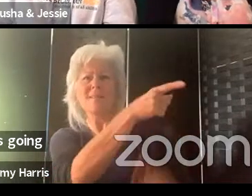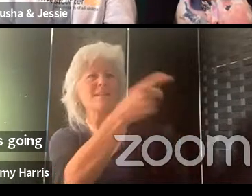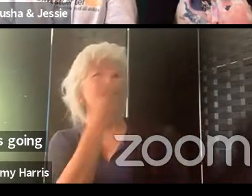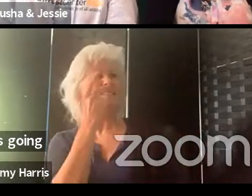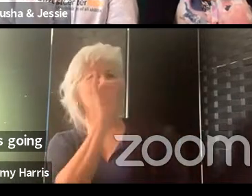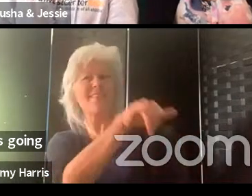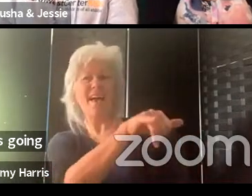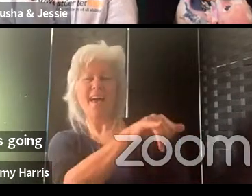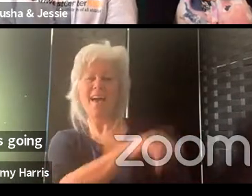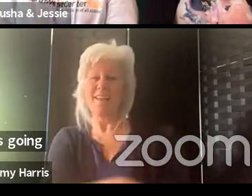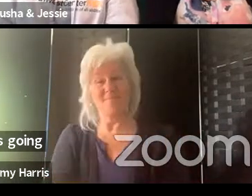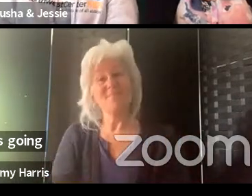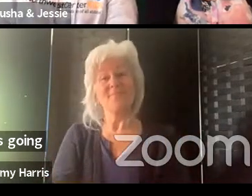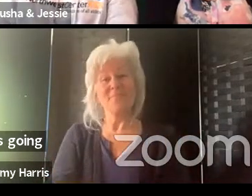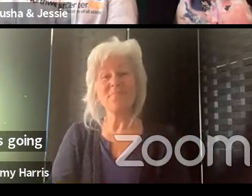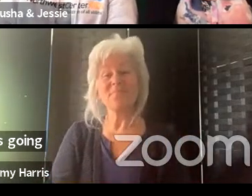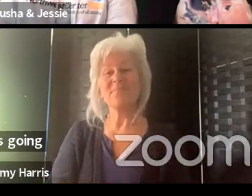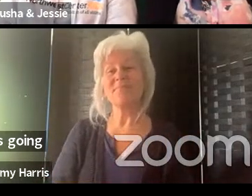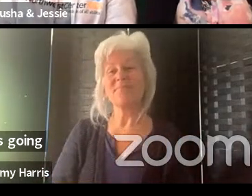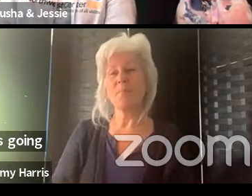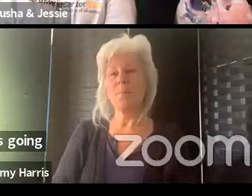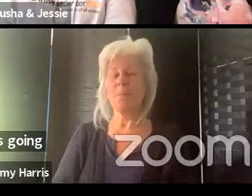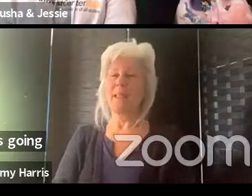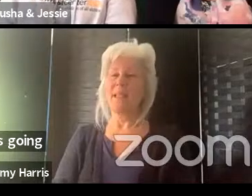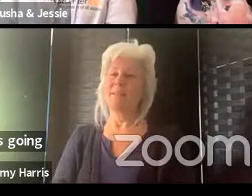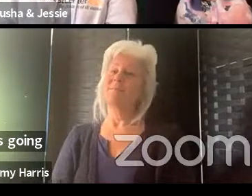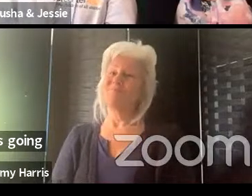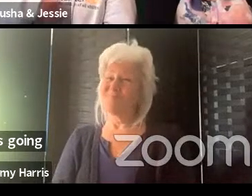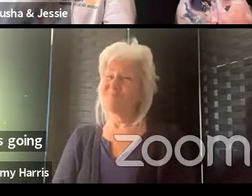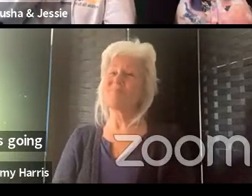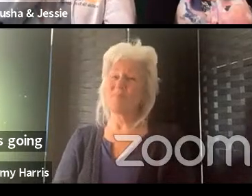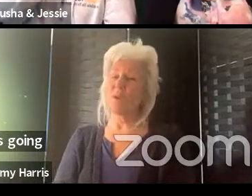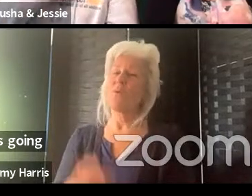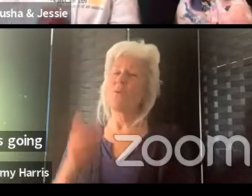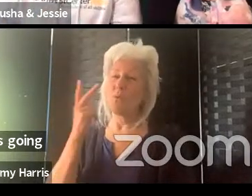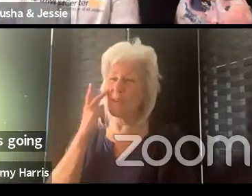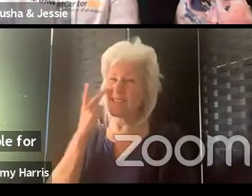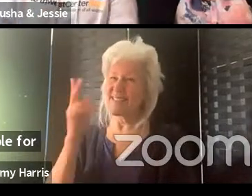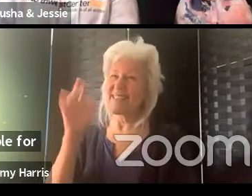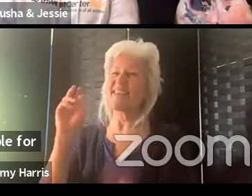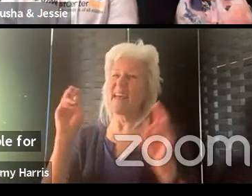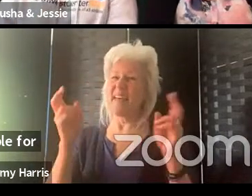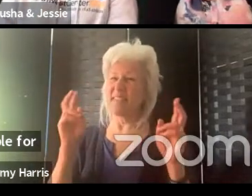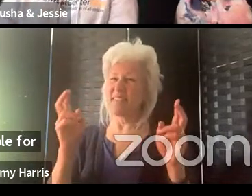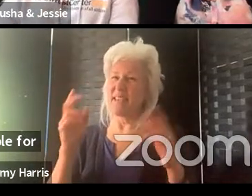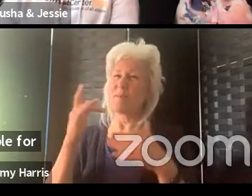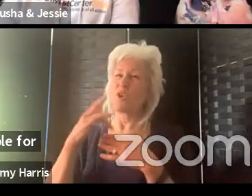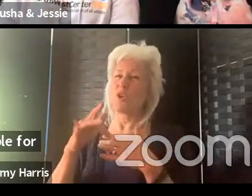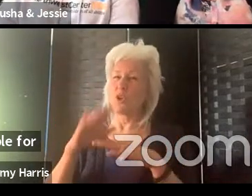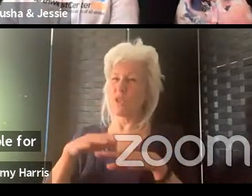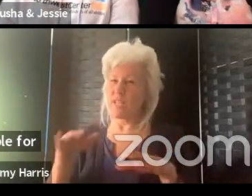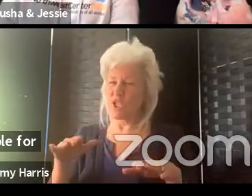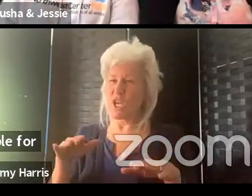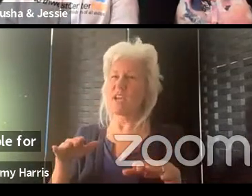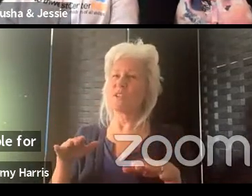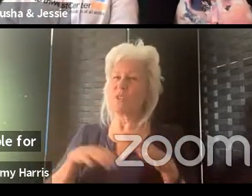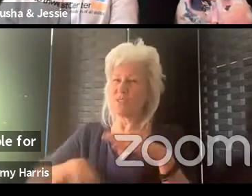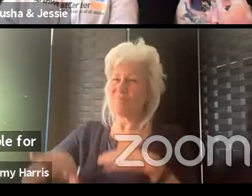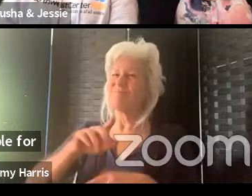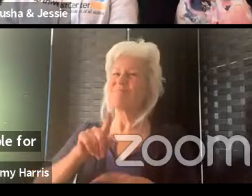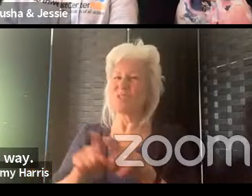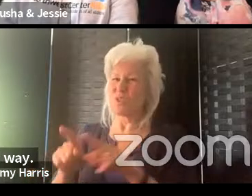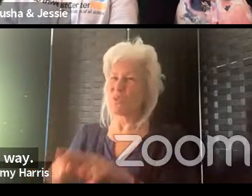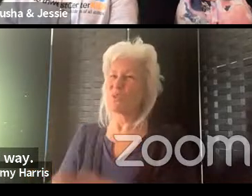Wonderful. Thank you so much, Carrie. And unfortunately, we see a similar a theme in the early childhood realm as well.